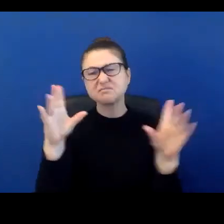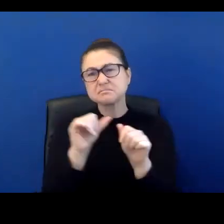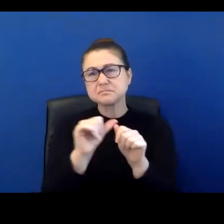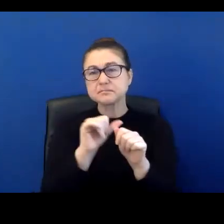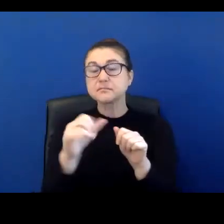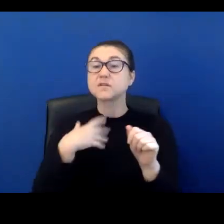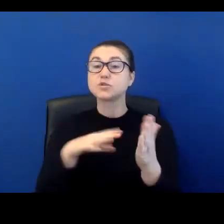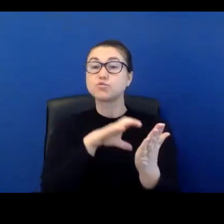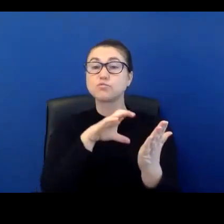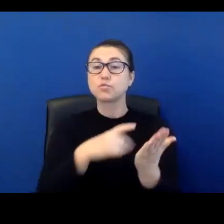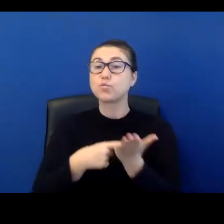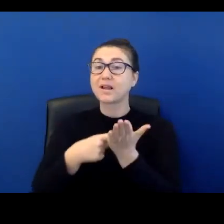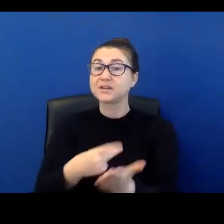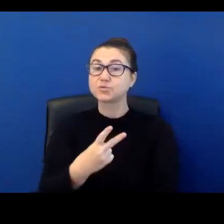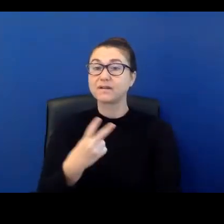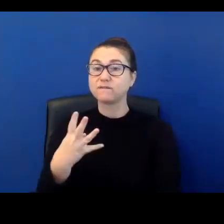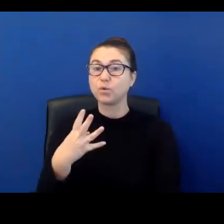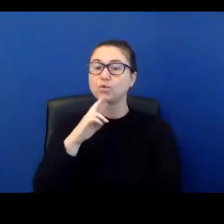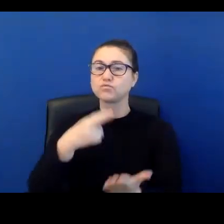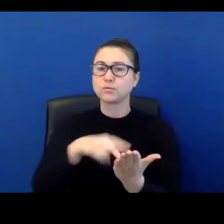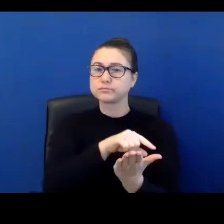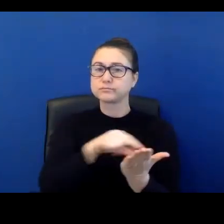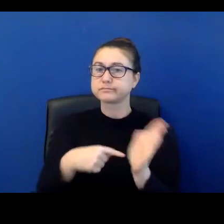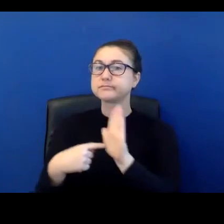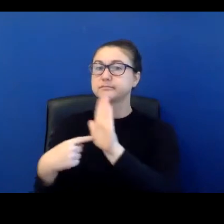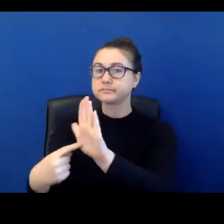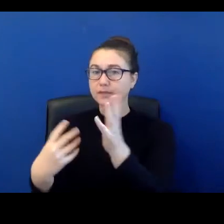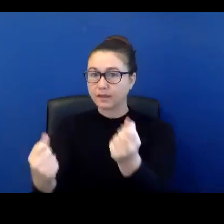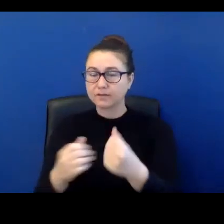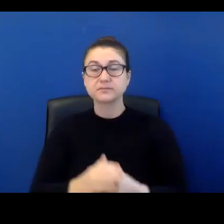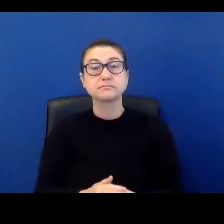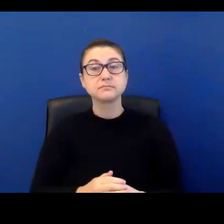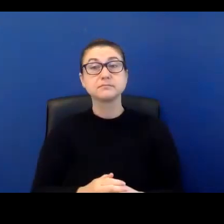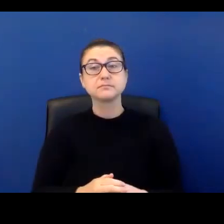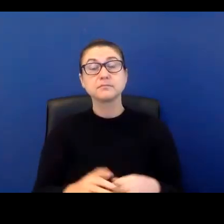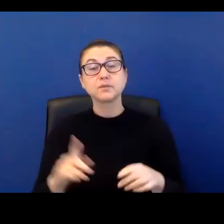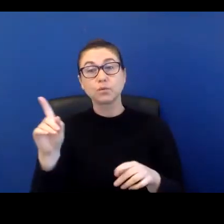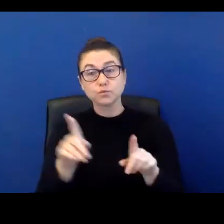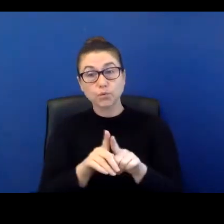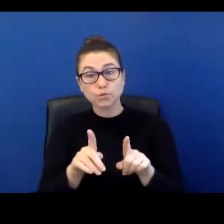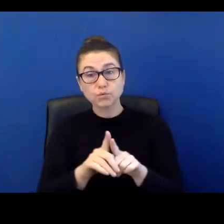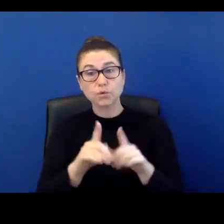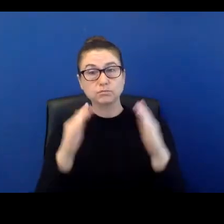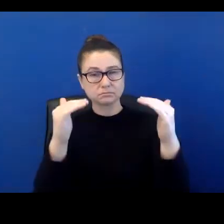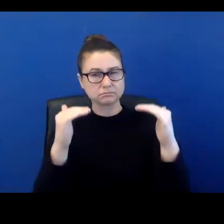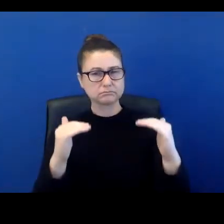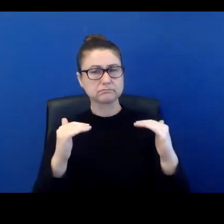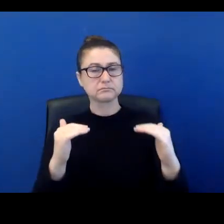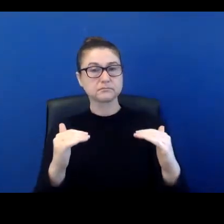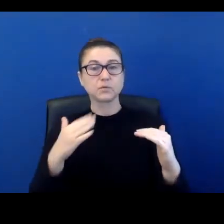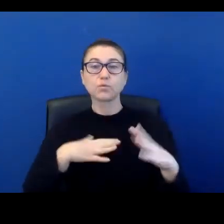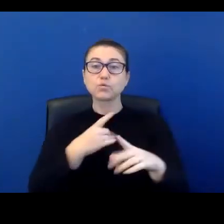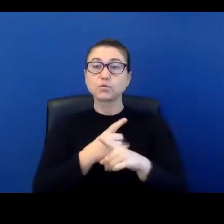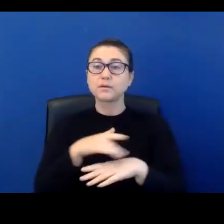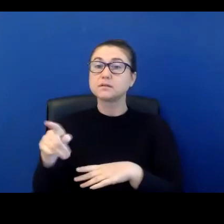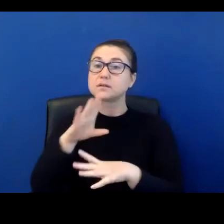in our report. The next part of our reform agenda that I wanted to mention was about government